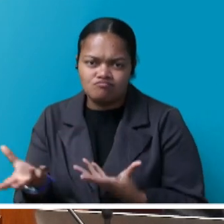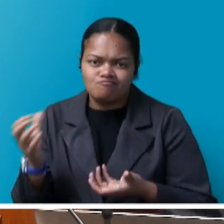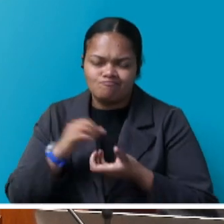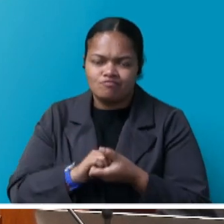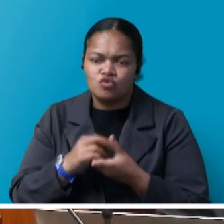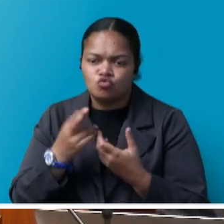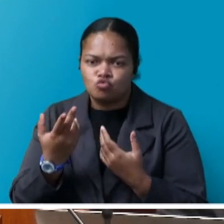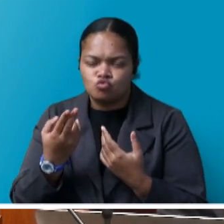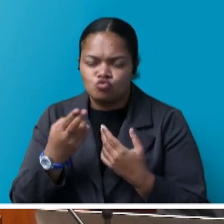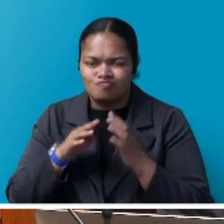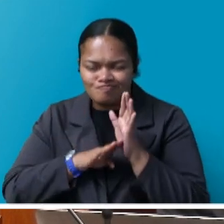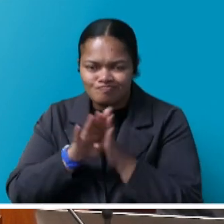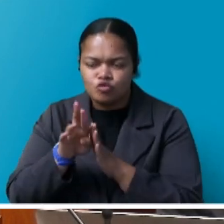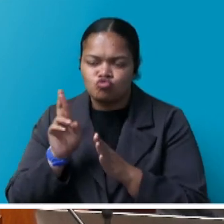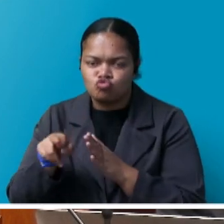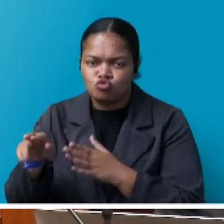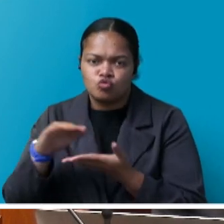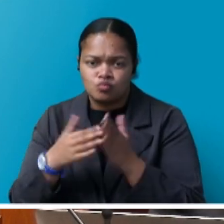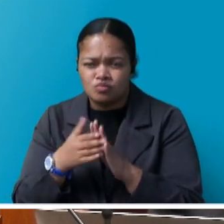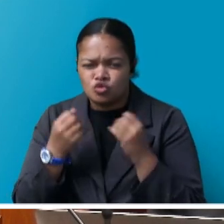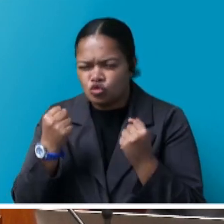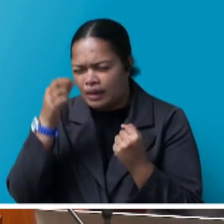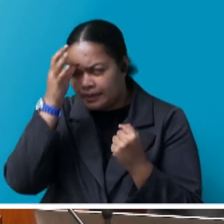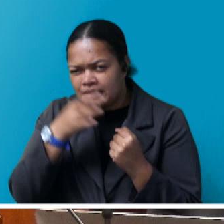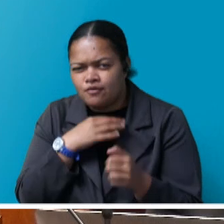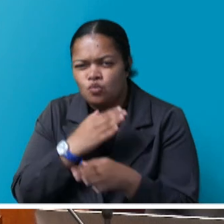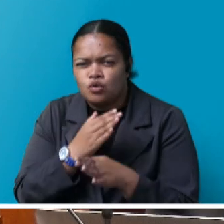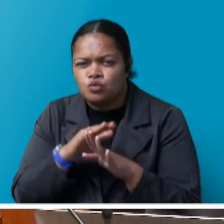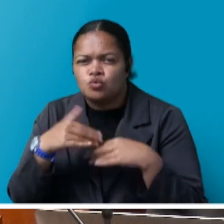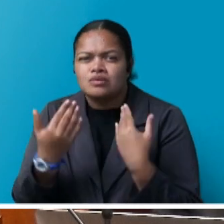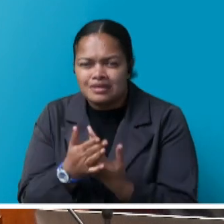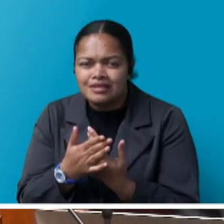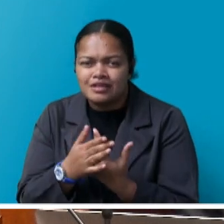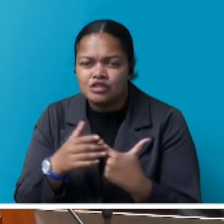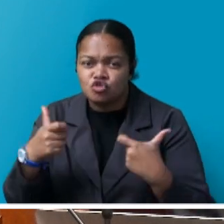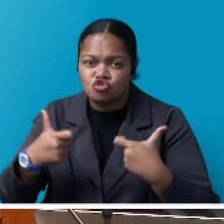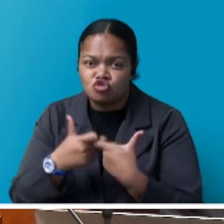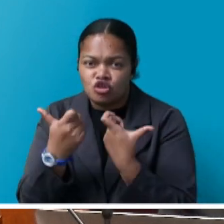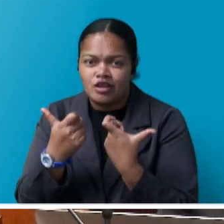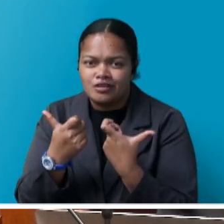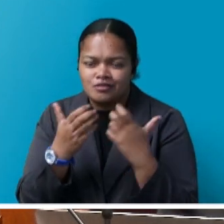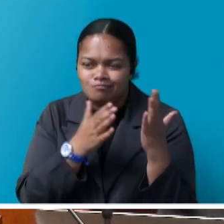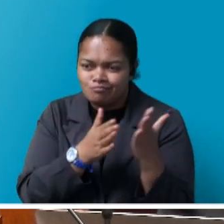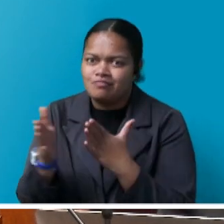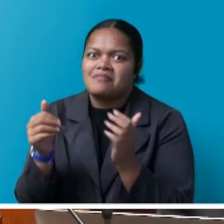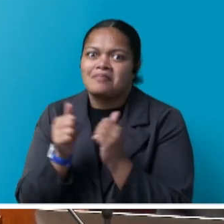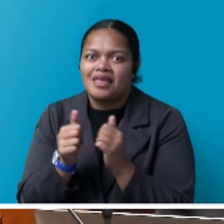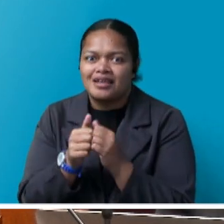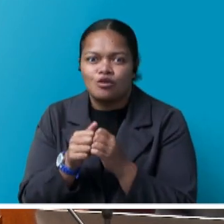communities. We strongly believe that by working together, we will turn challenges into opportunities, ensuring that no one is left